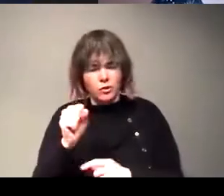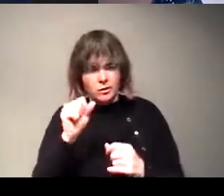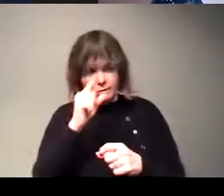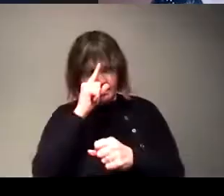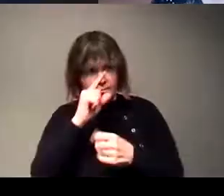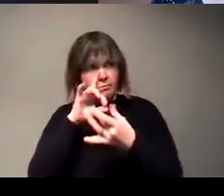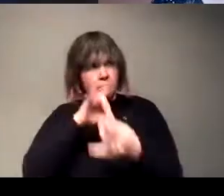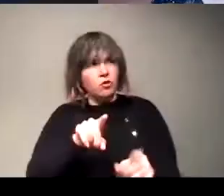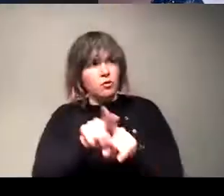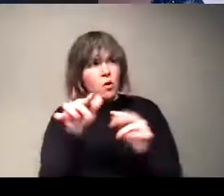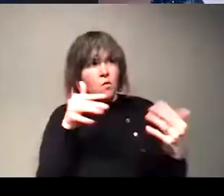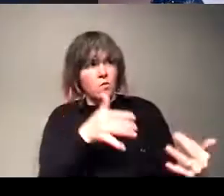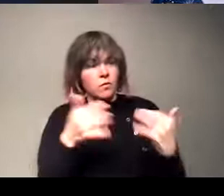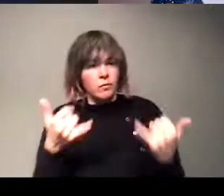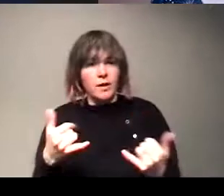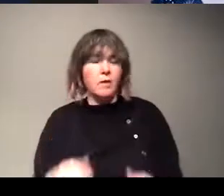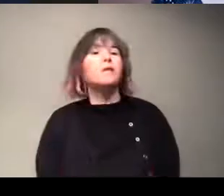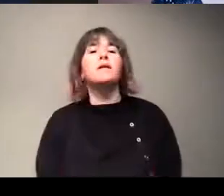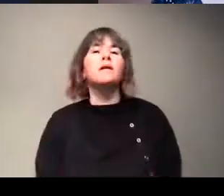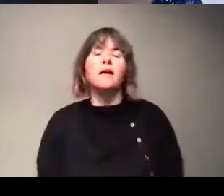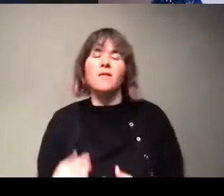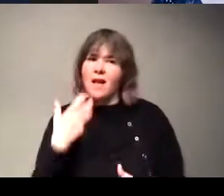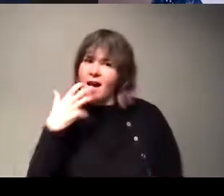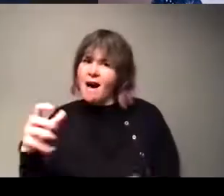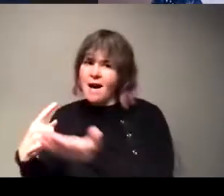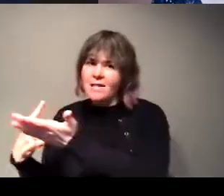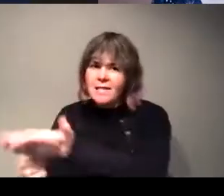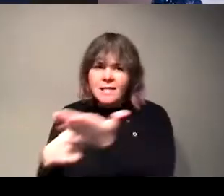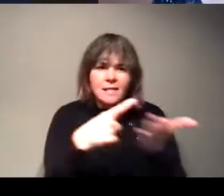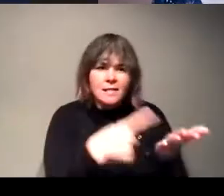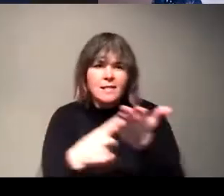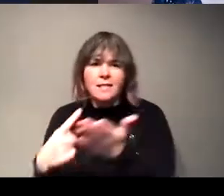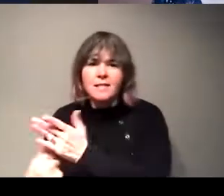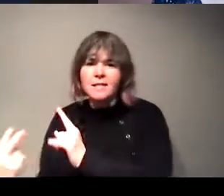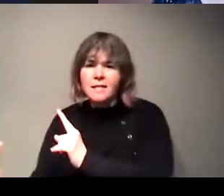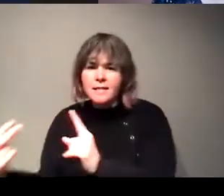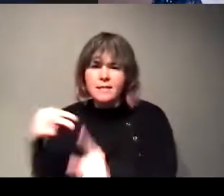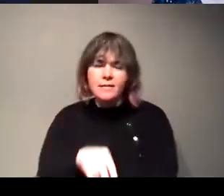Wars is a heated topic, right? Yeah.